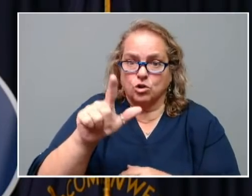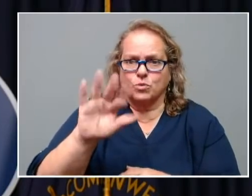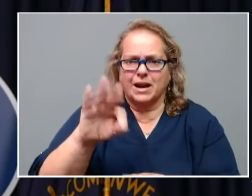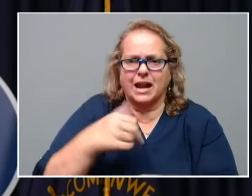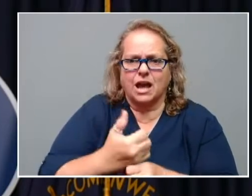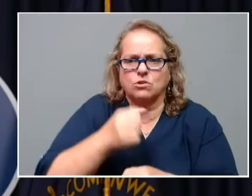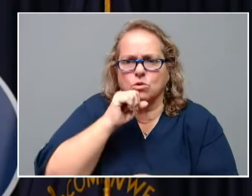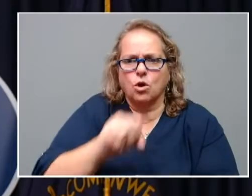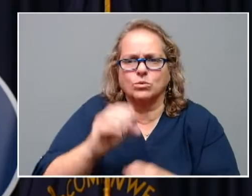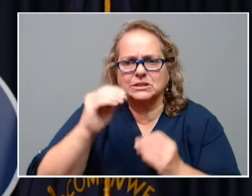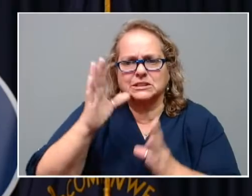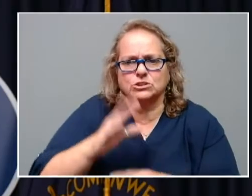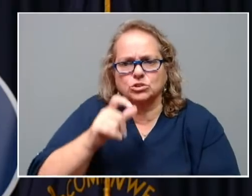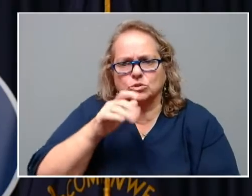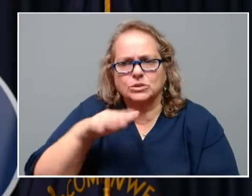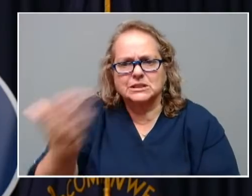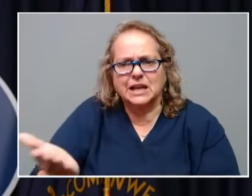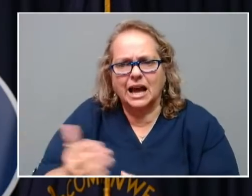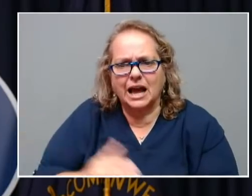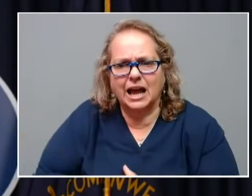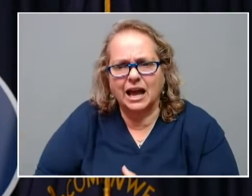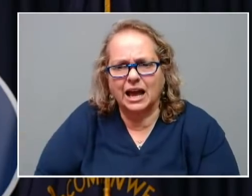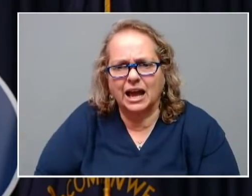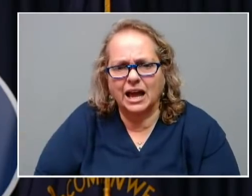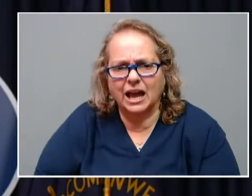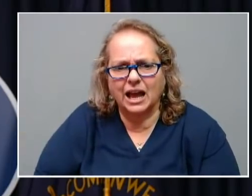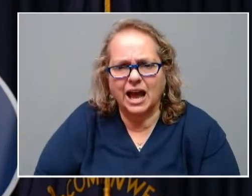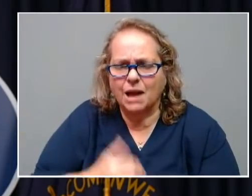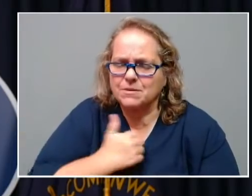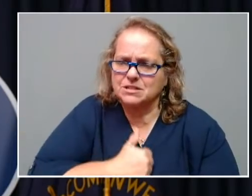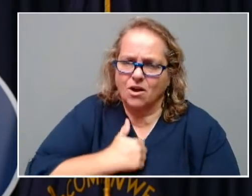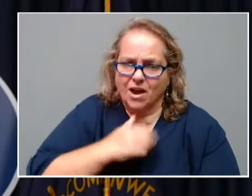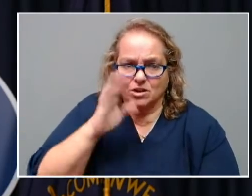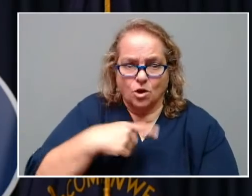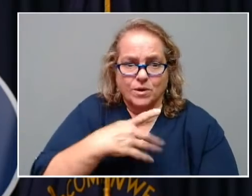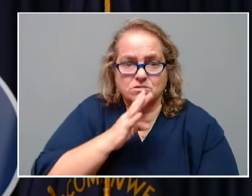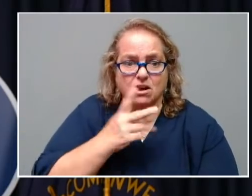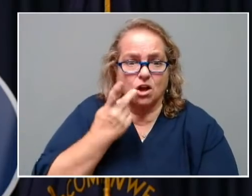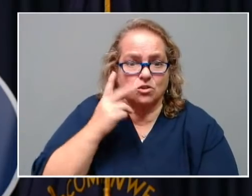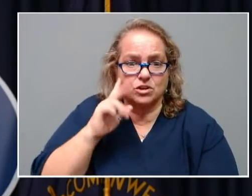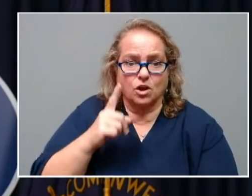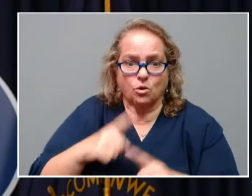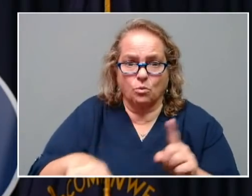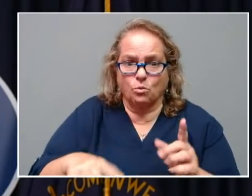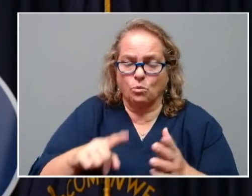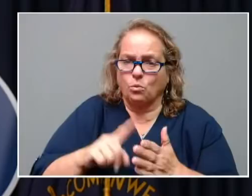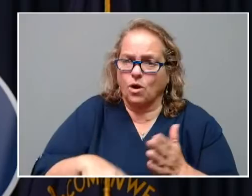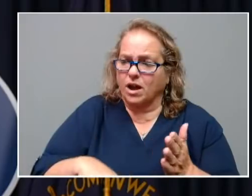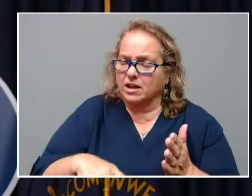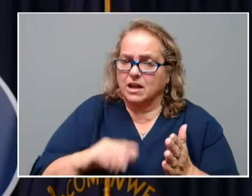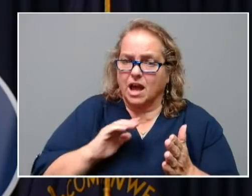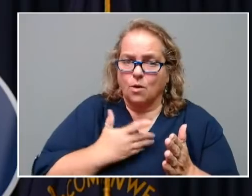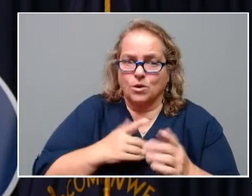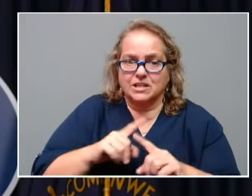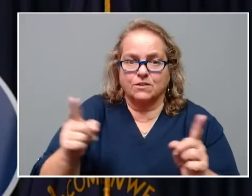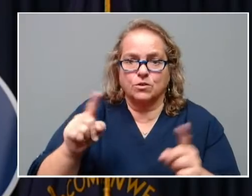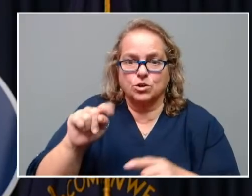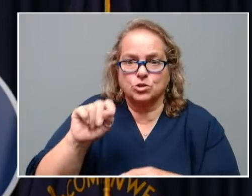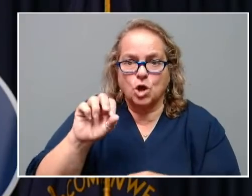And I'm sorry, we talked the other day about what our different tones are for some of this.